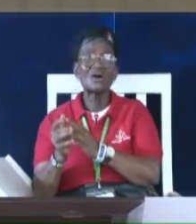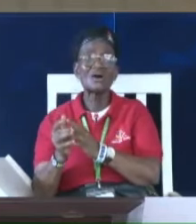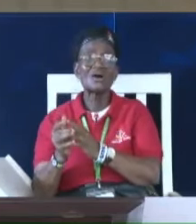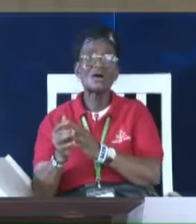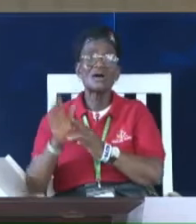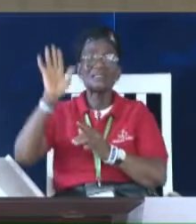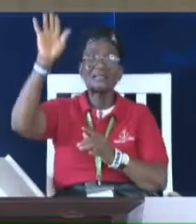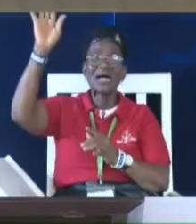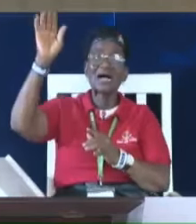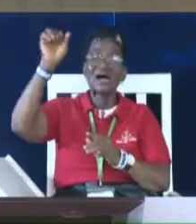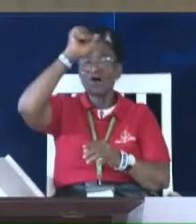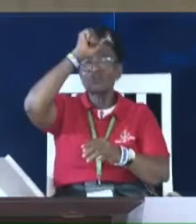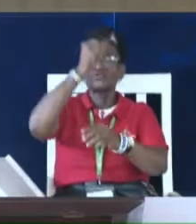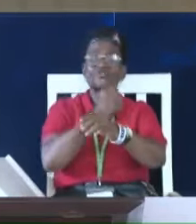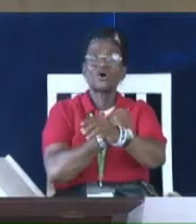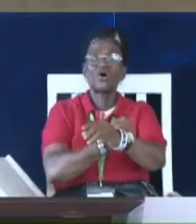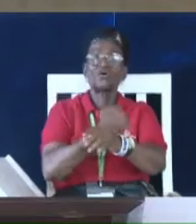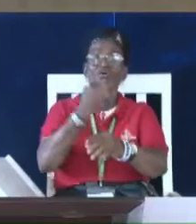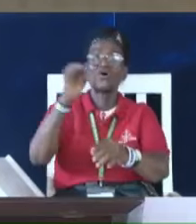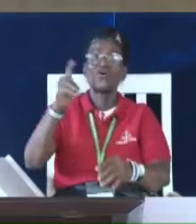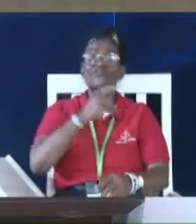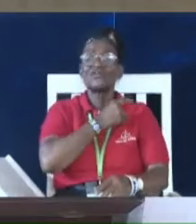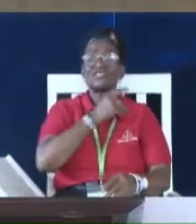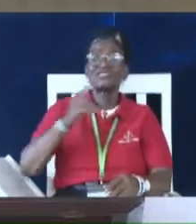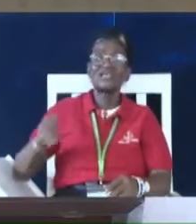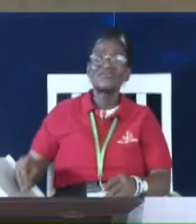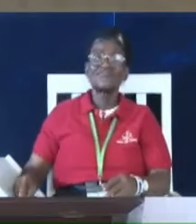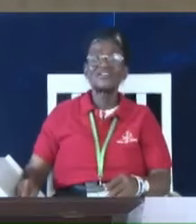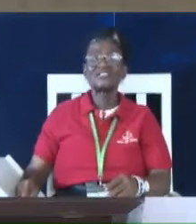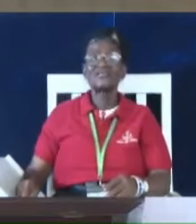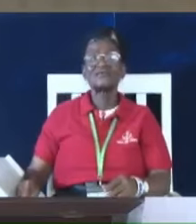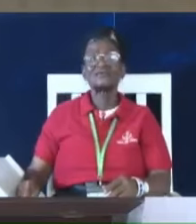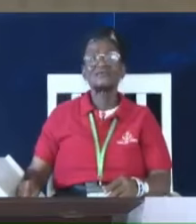thou son of David."